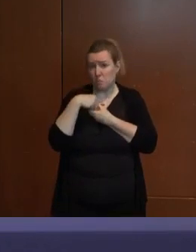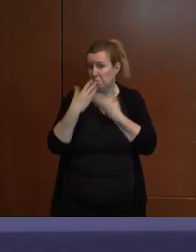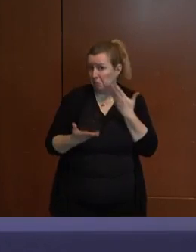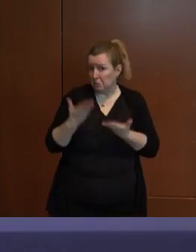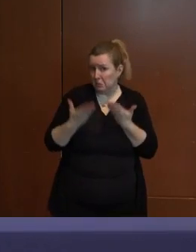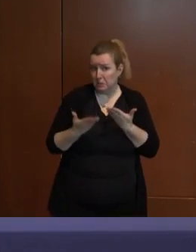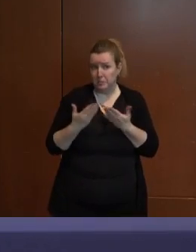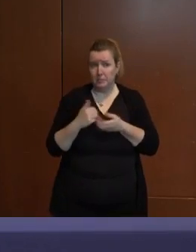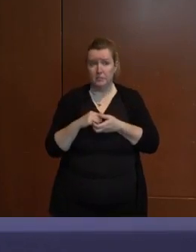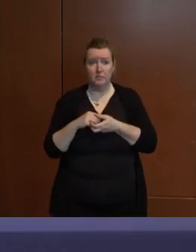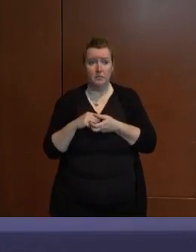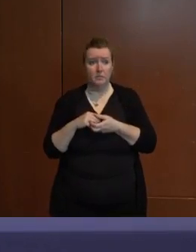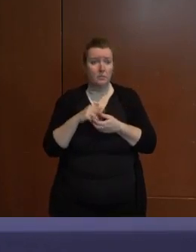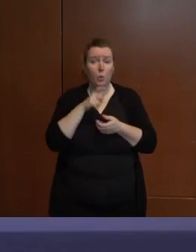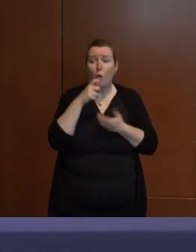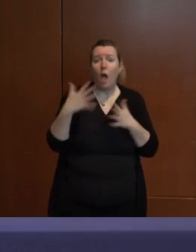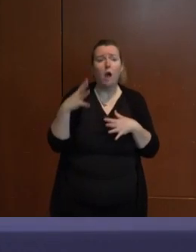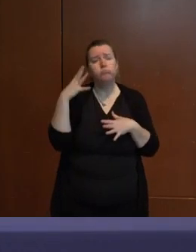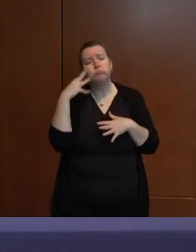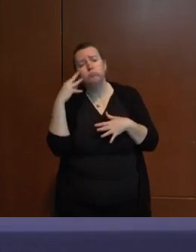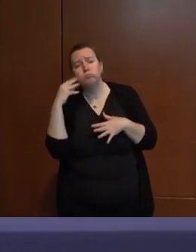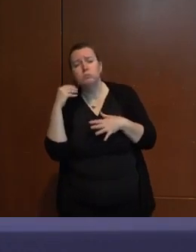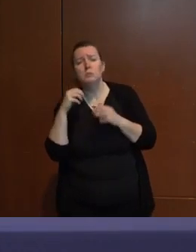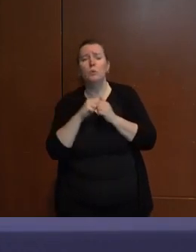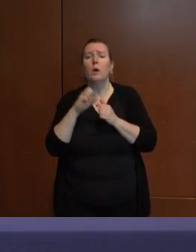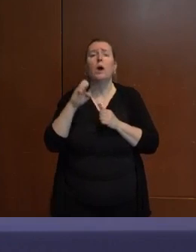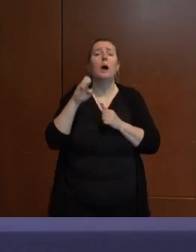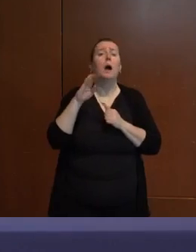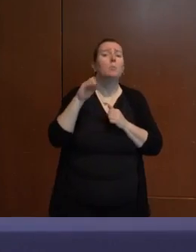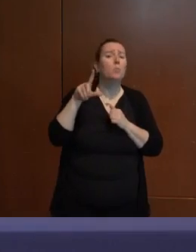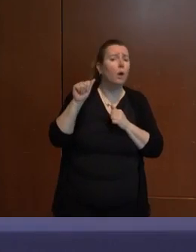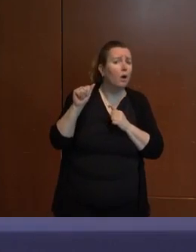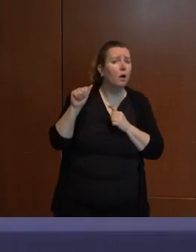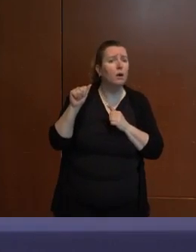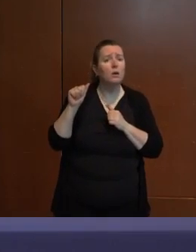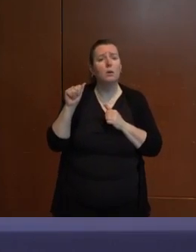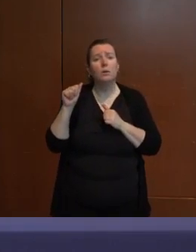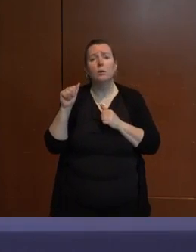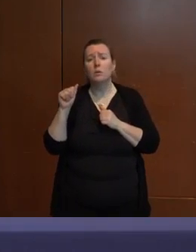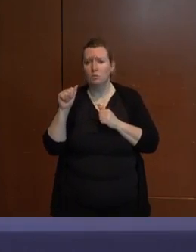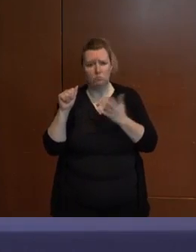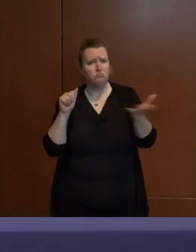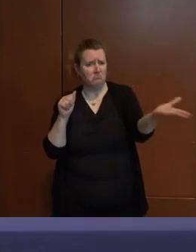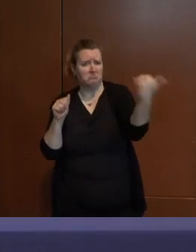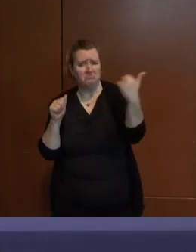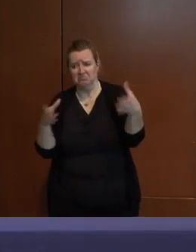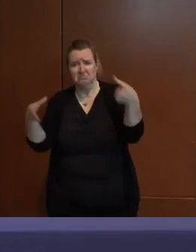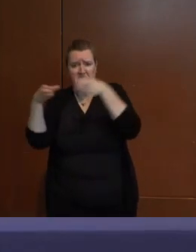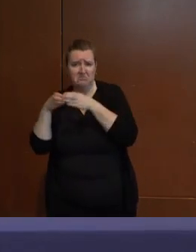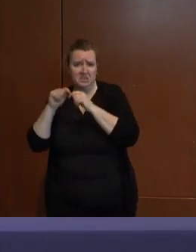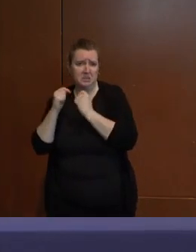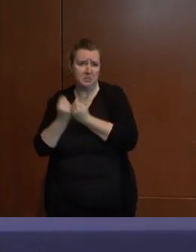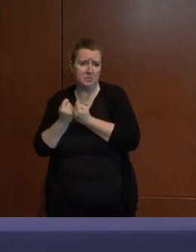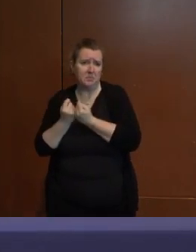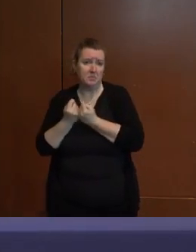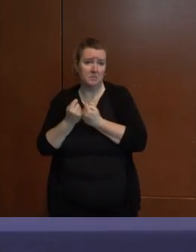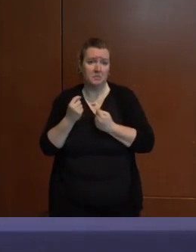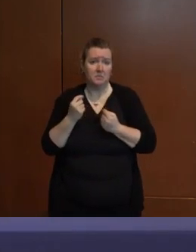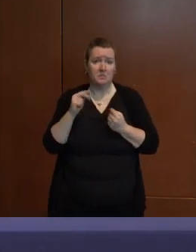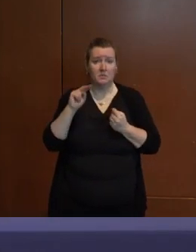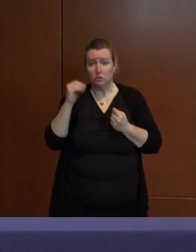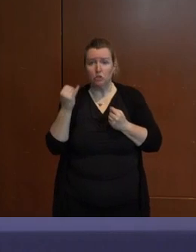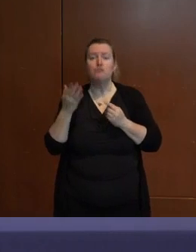just as much expertise as we have in New Jersey. It's going to require national and global reach. Brent, I think you get the last word. Yeah, real quick.